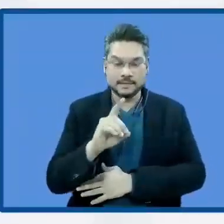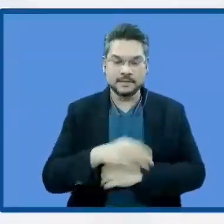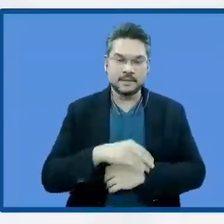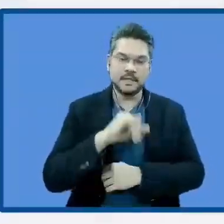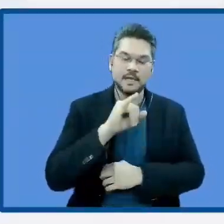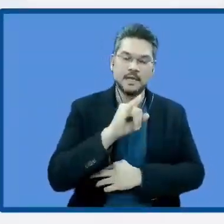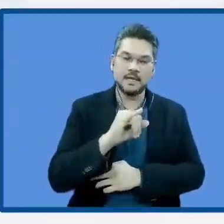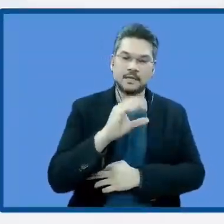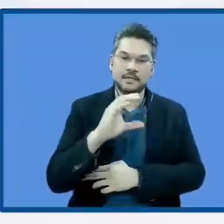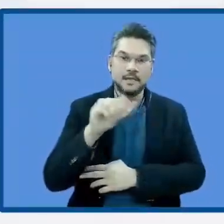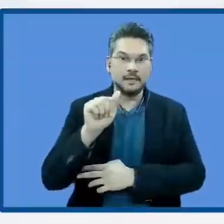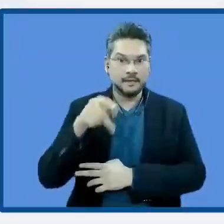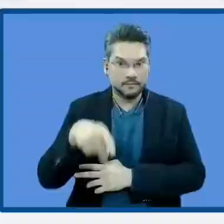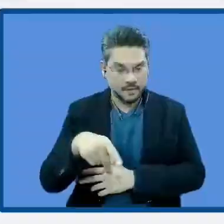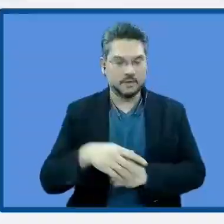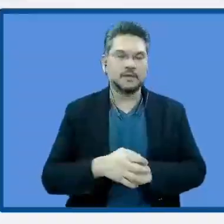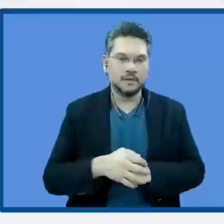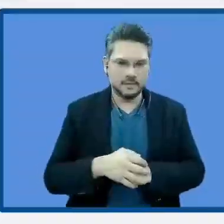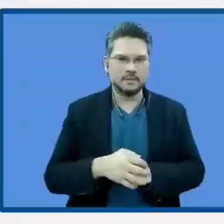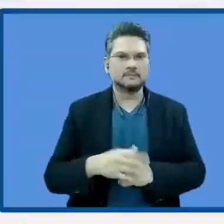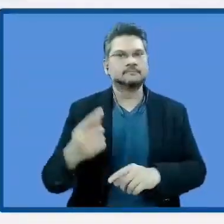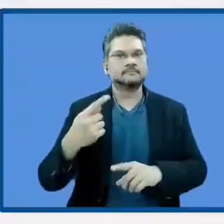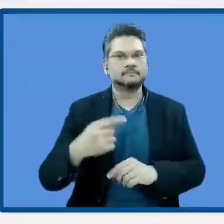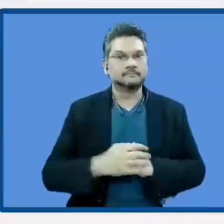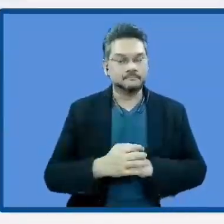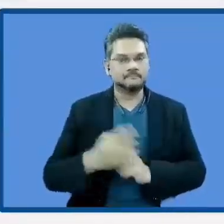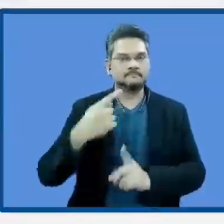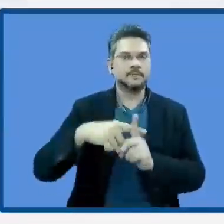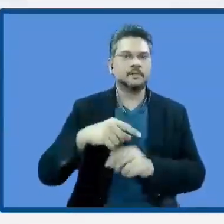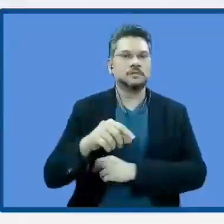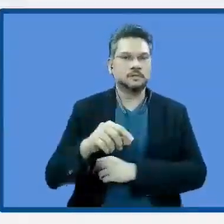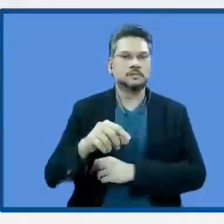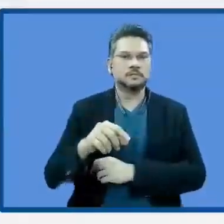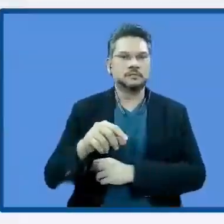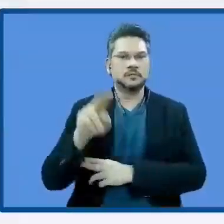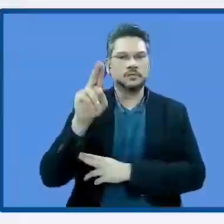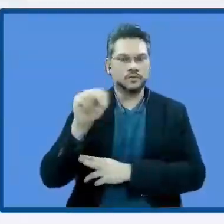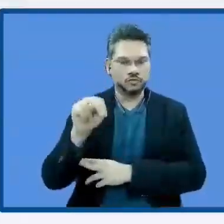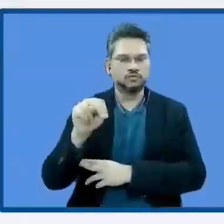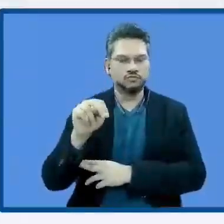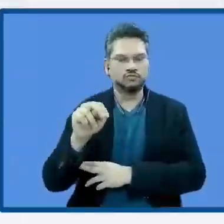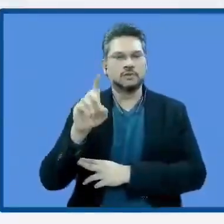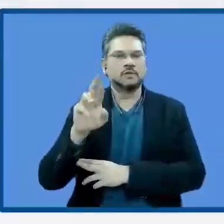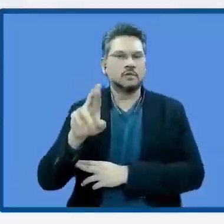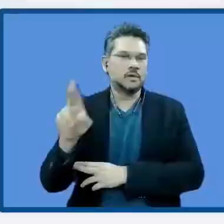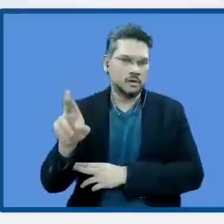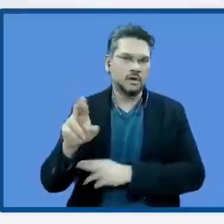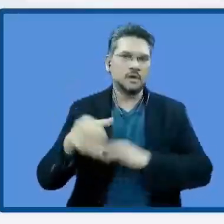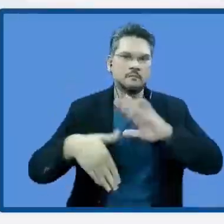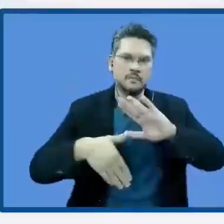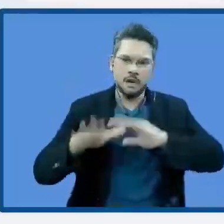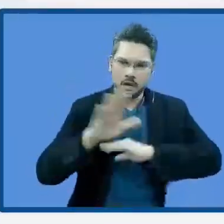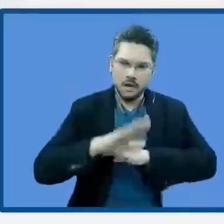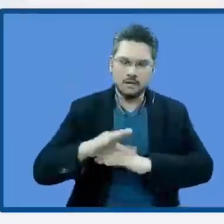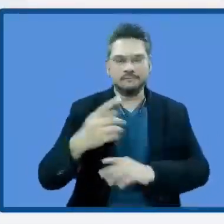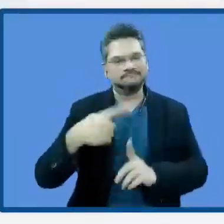United Nations Office for Disaster Risk Reduction in the Americas and Caribbean. Then Andrew Musgrave,